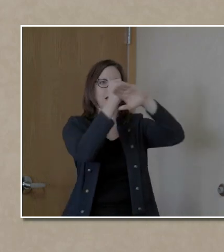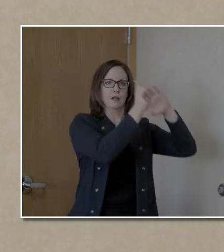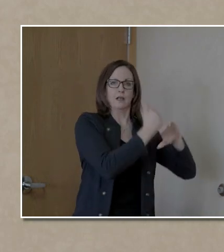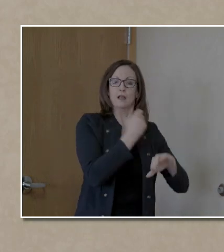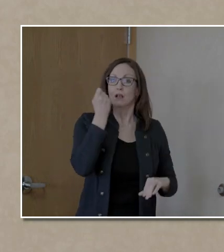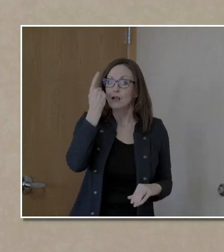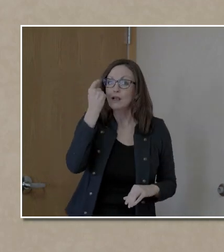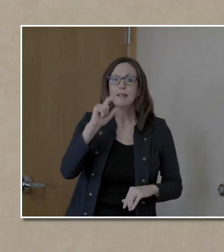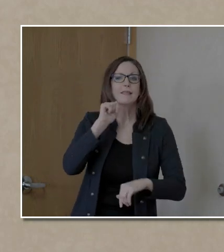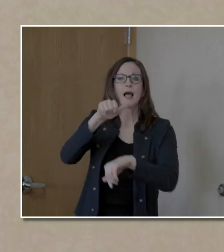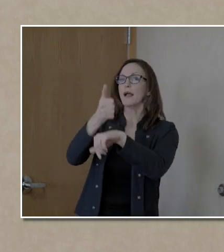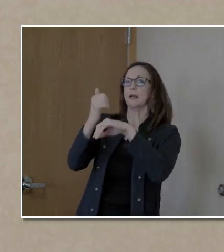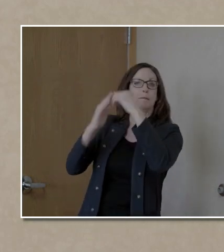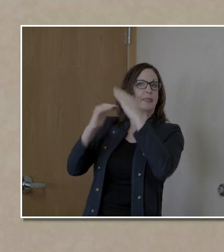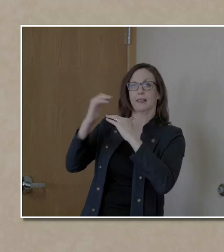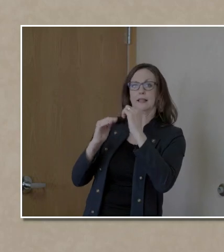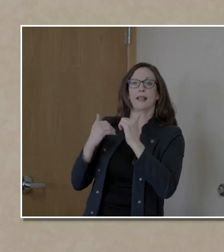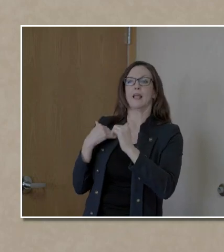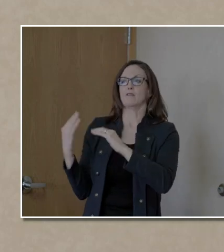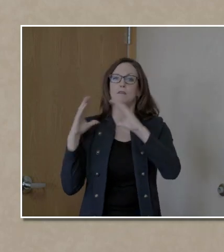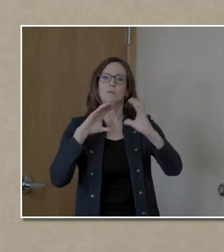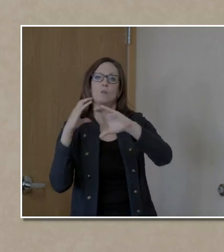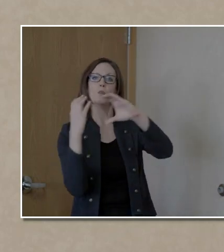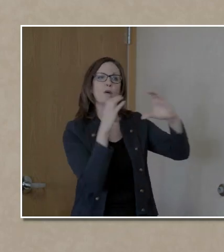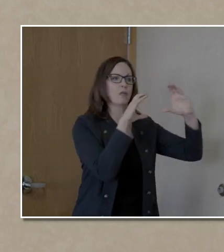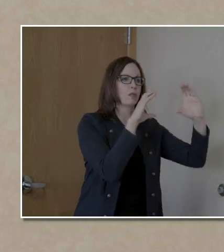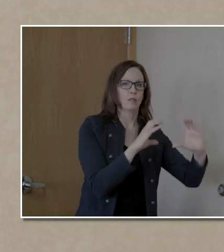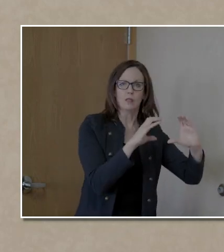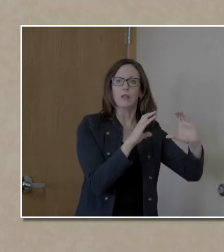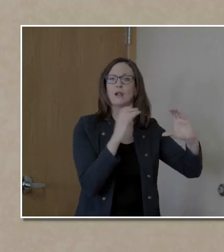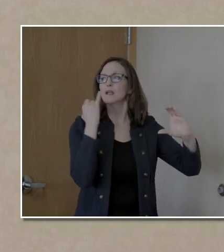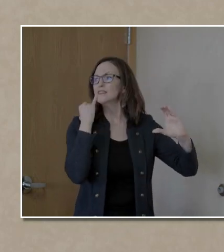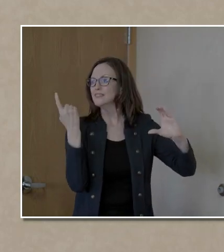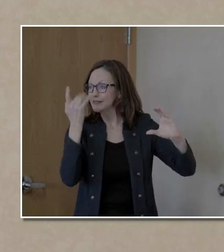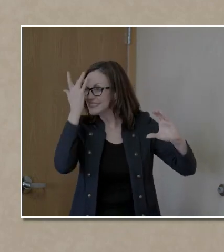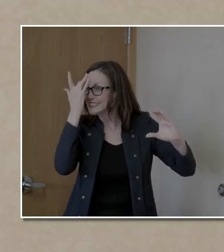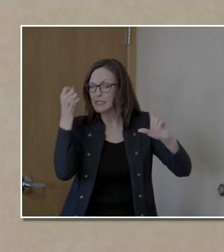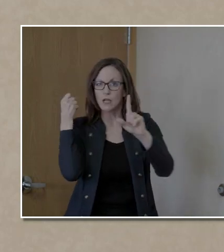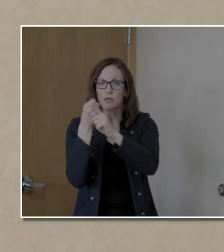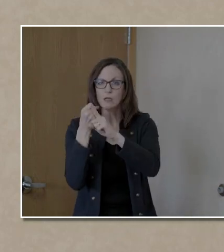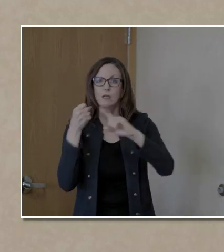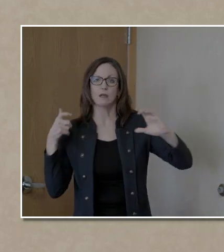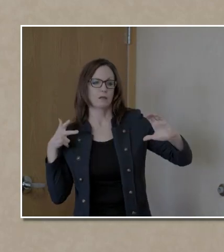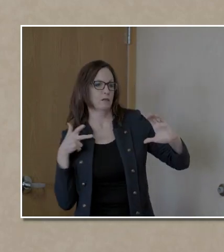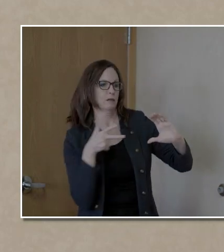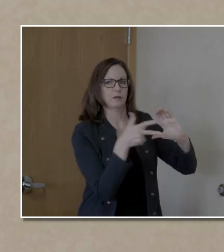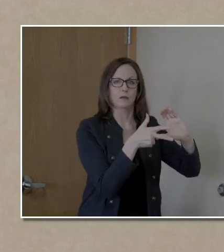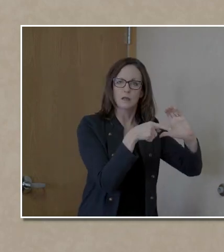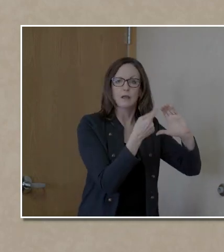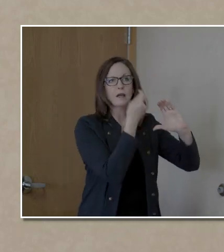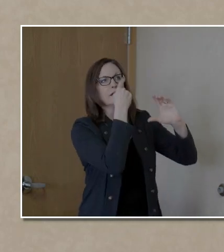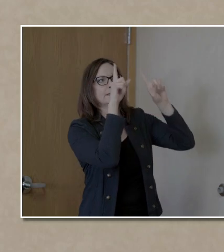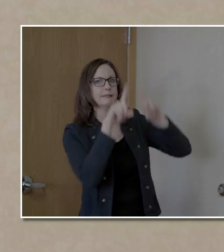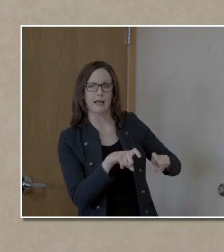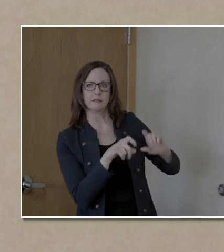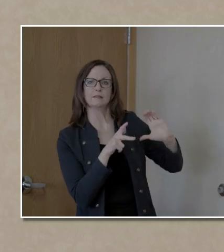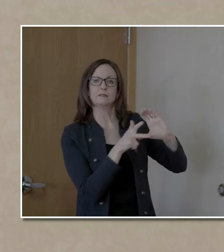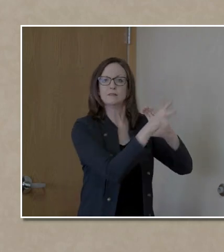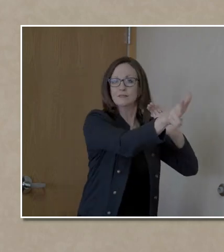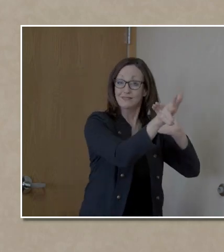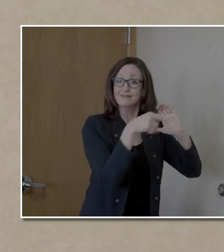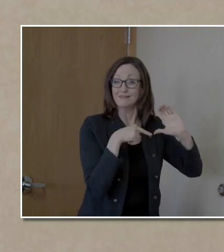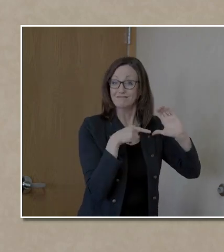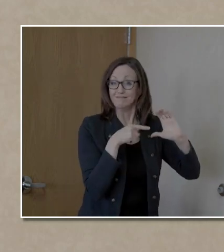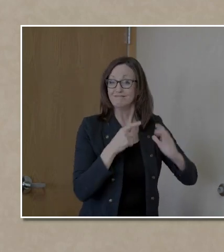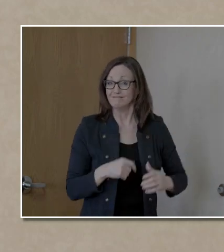those tested of their results. Other ongoing missions include a warehousing mission in which we have approximately 20 citizen